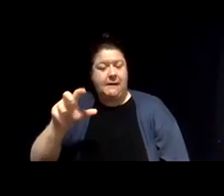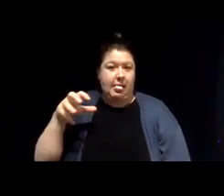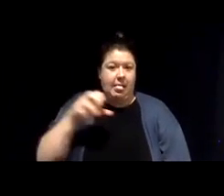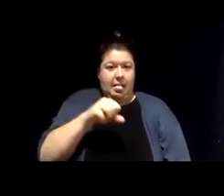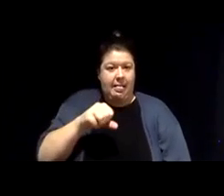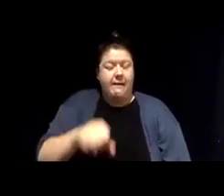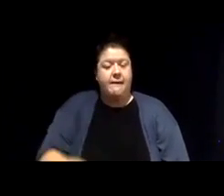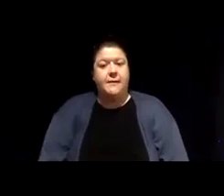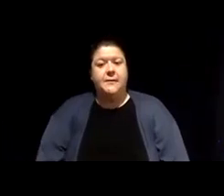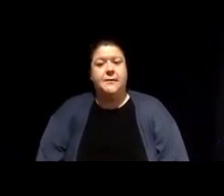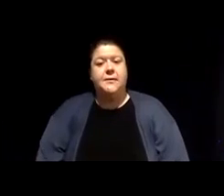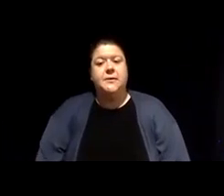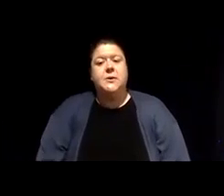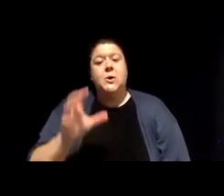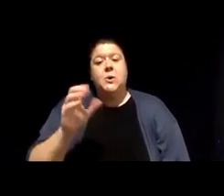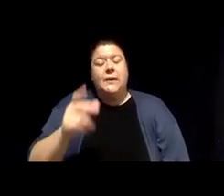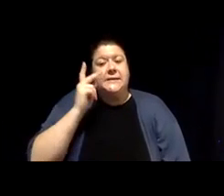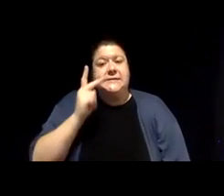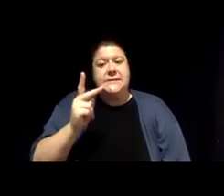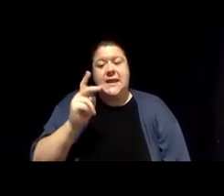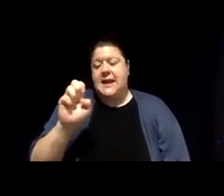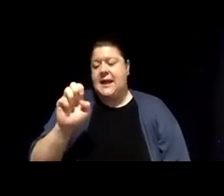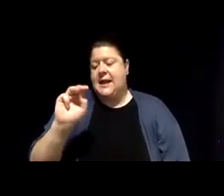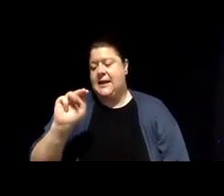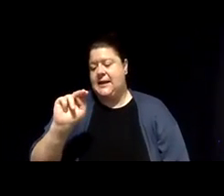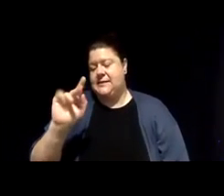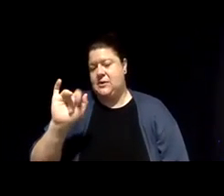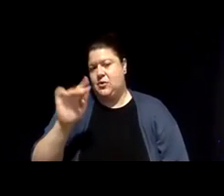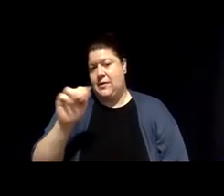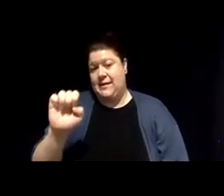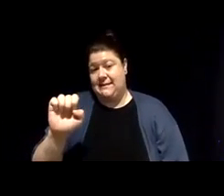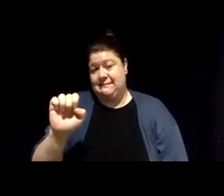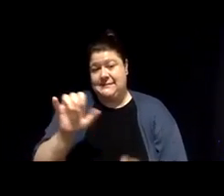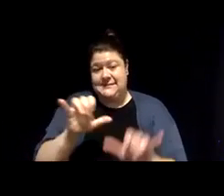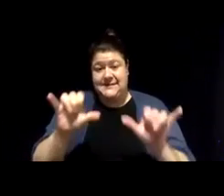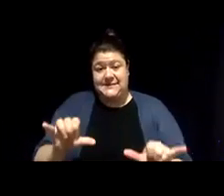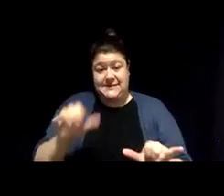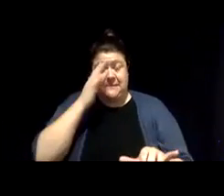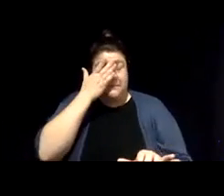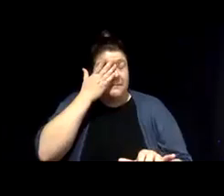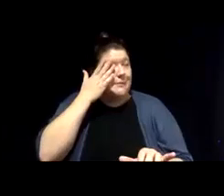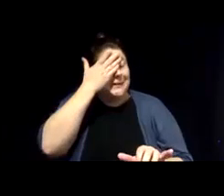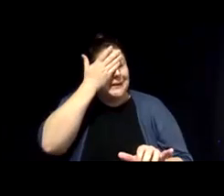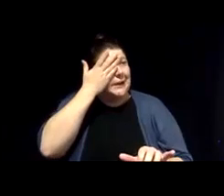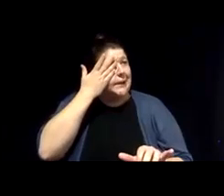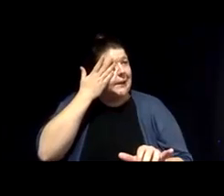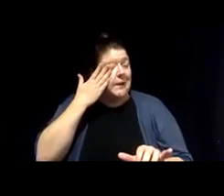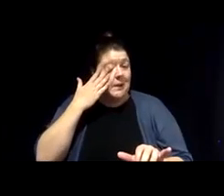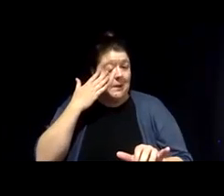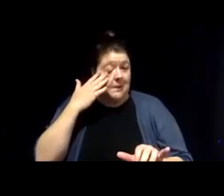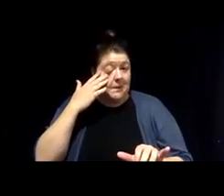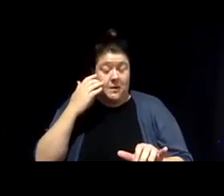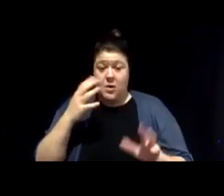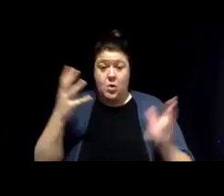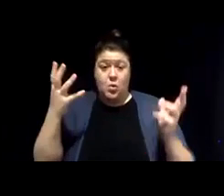Let's see. So let's talk about the endocrine system now. Okay, the endocrine system. What is the purpose of the endocrine